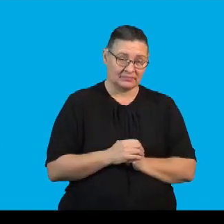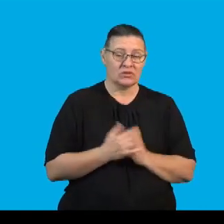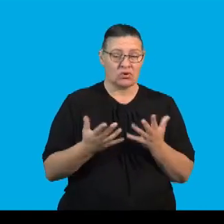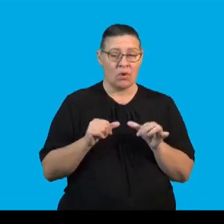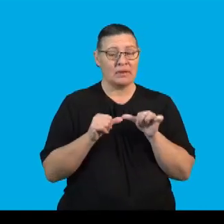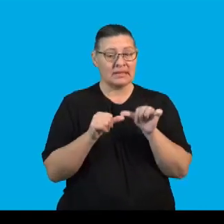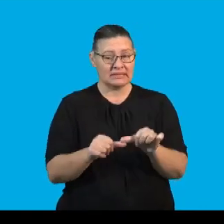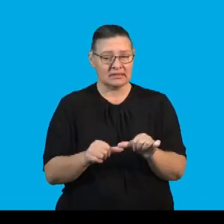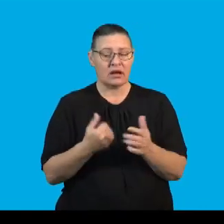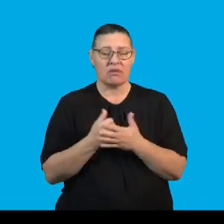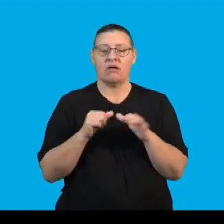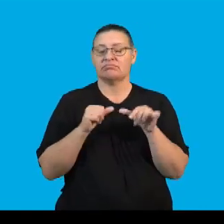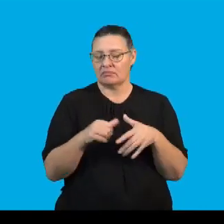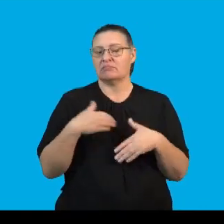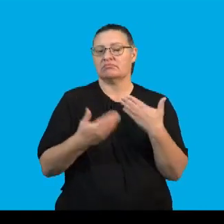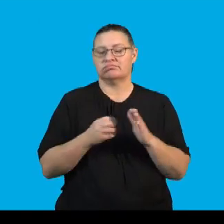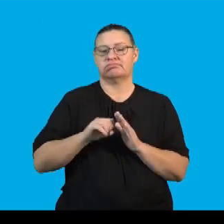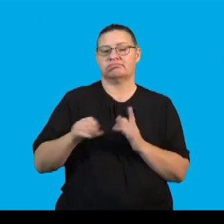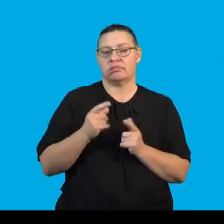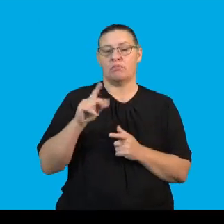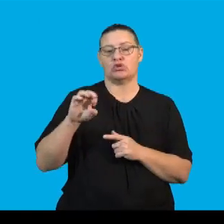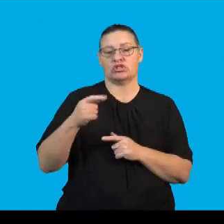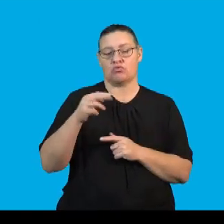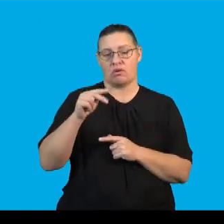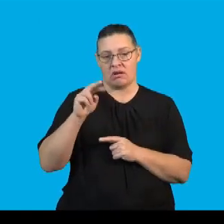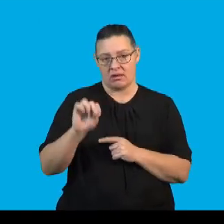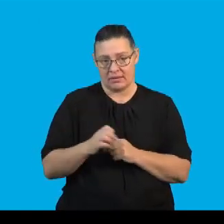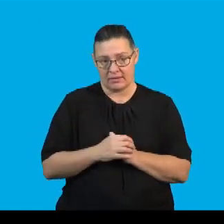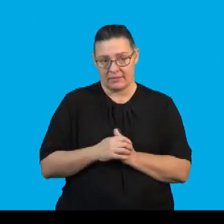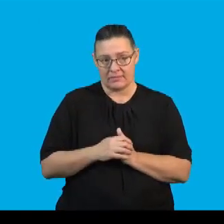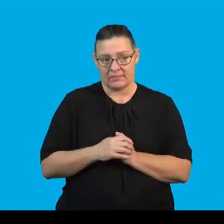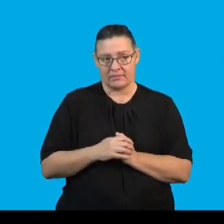So when it is maintained, it continues to secrete progesterone.